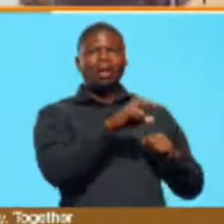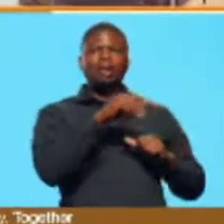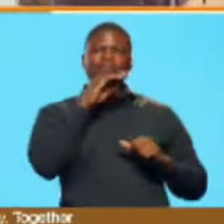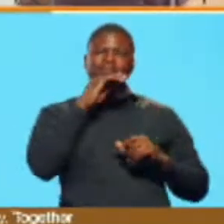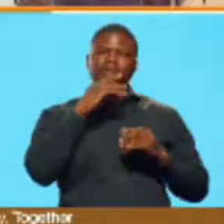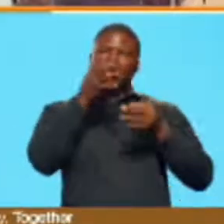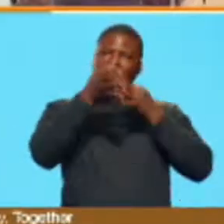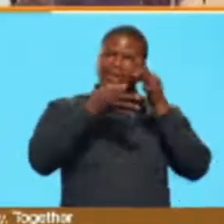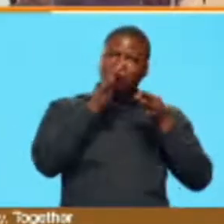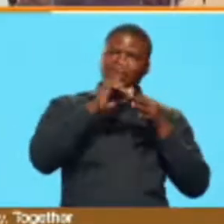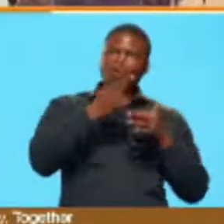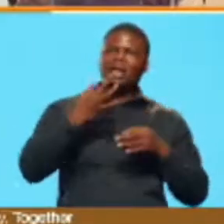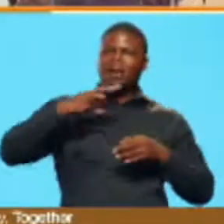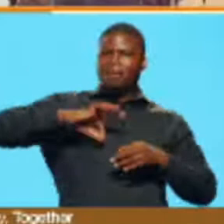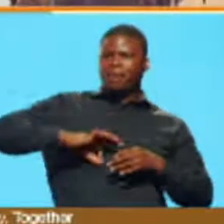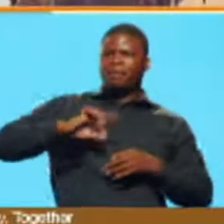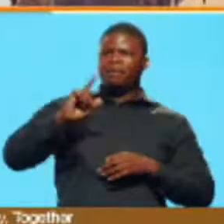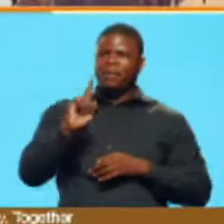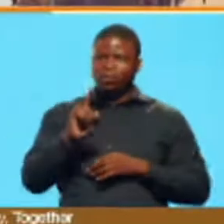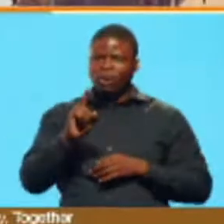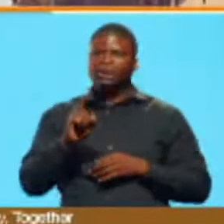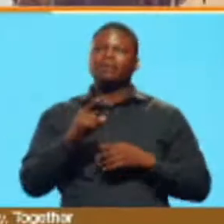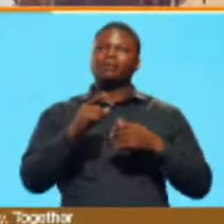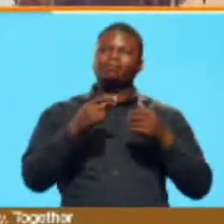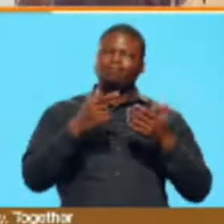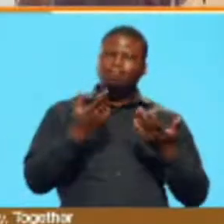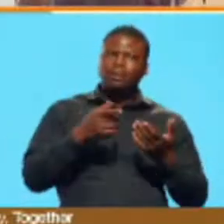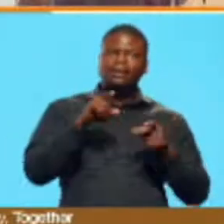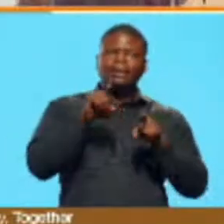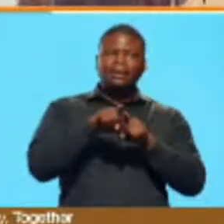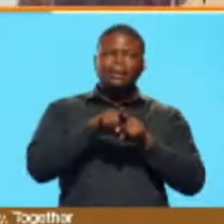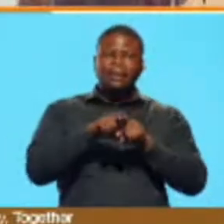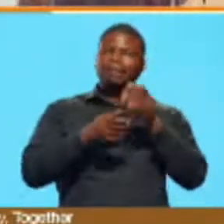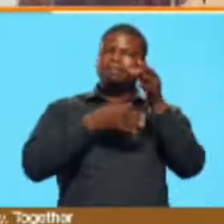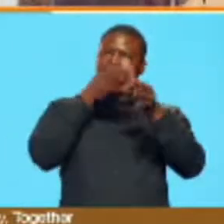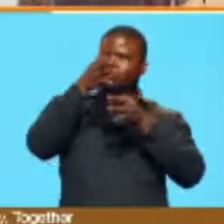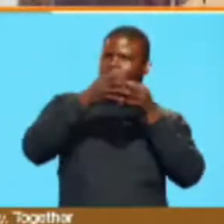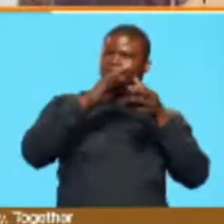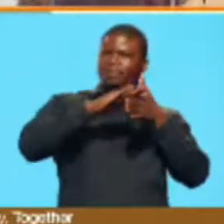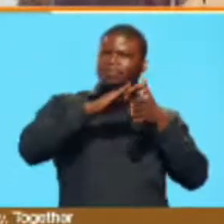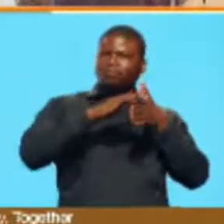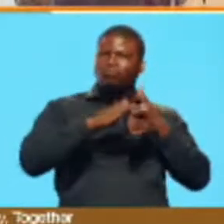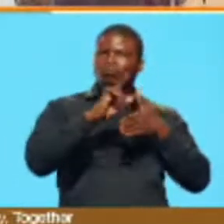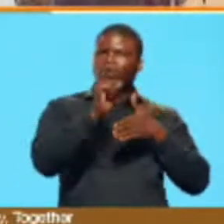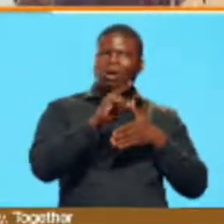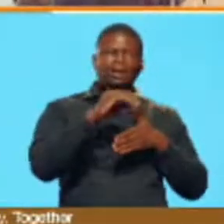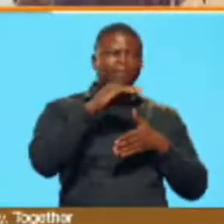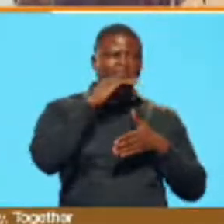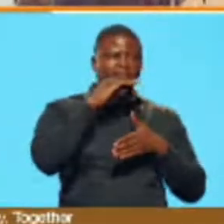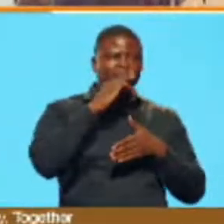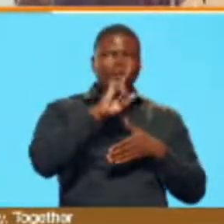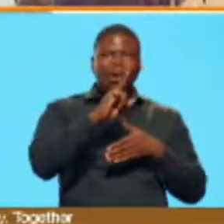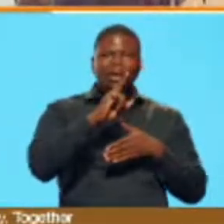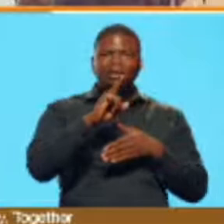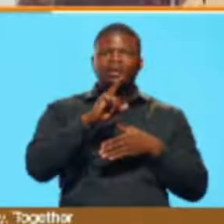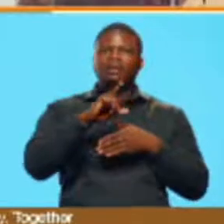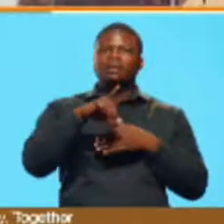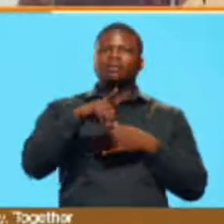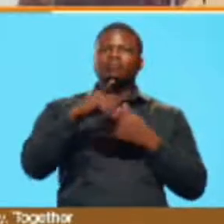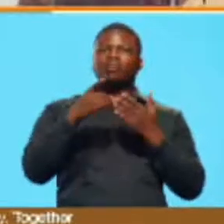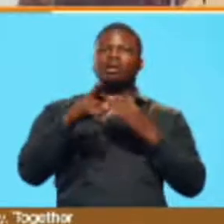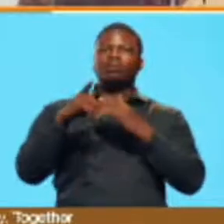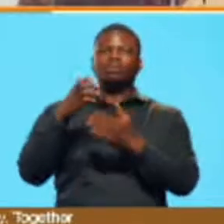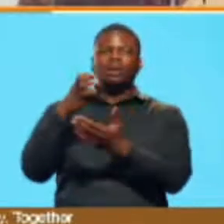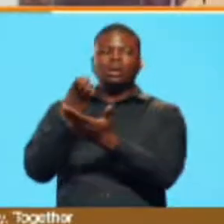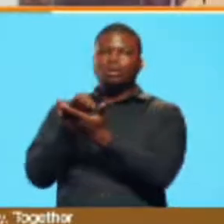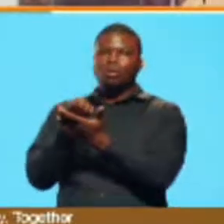also goes with the definition of demographic dividends, where we are looking at